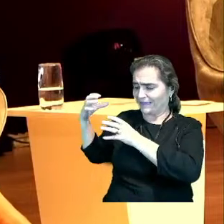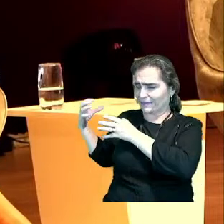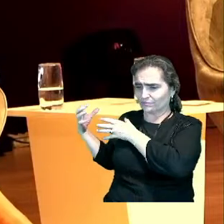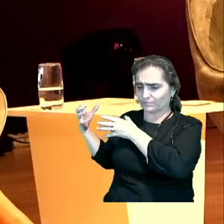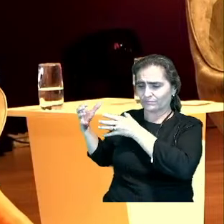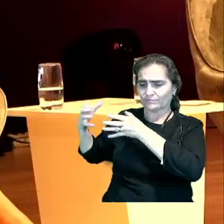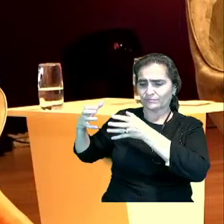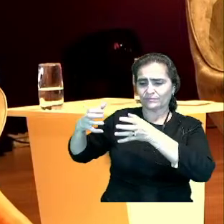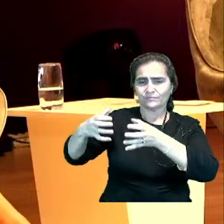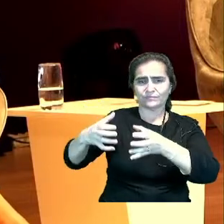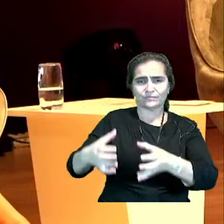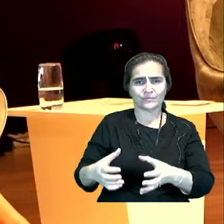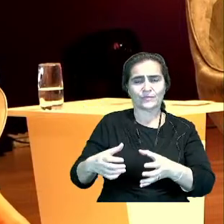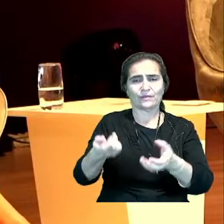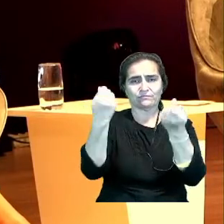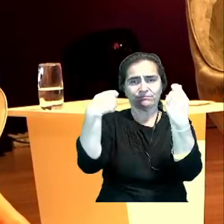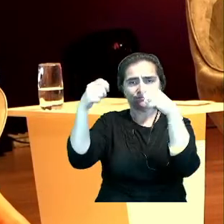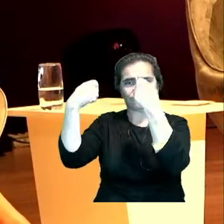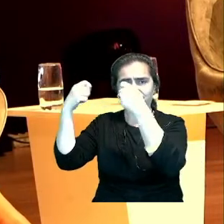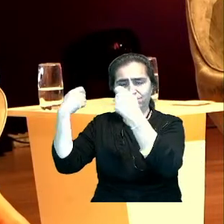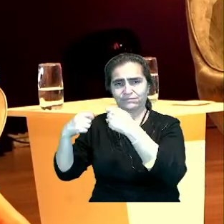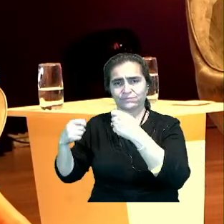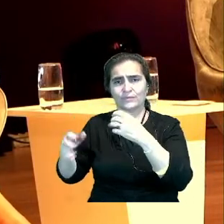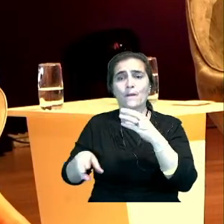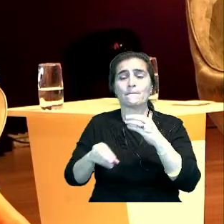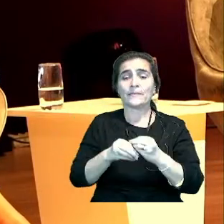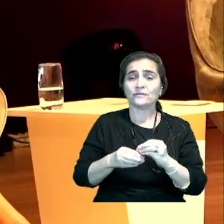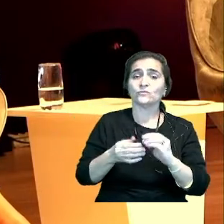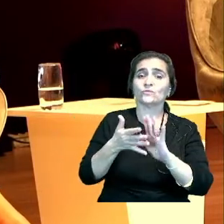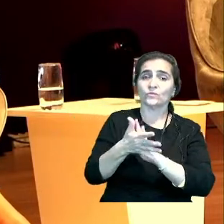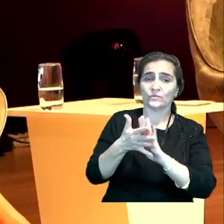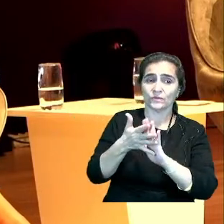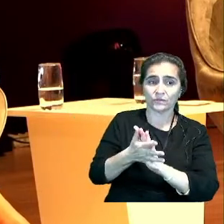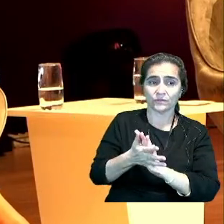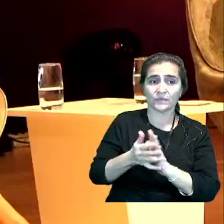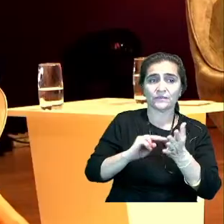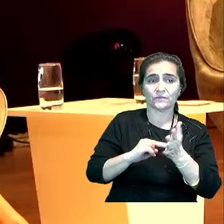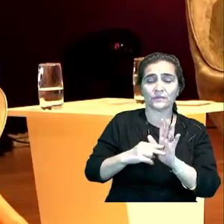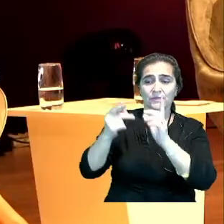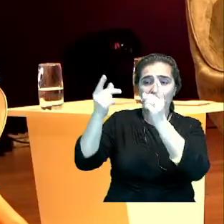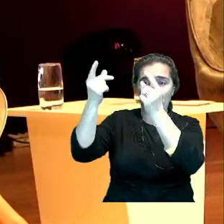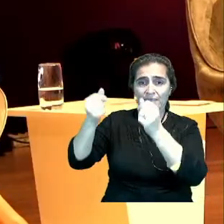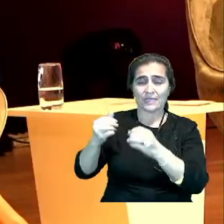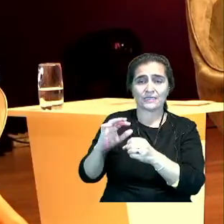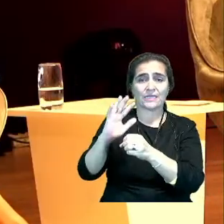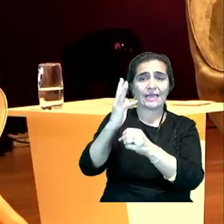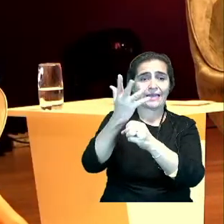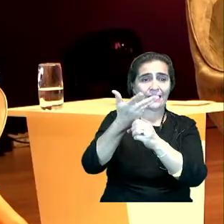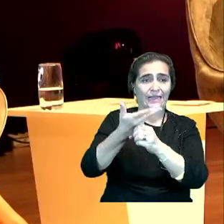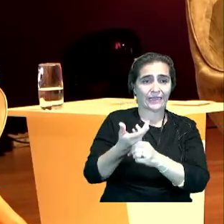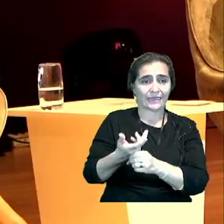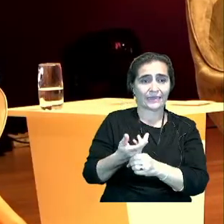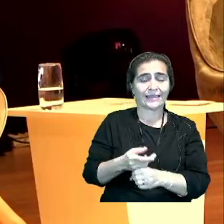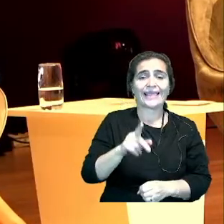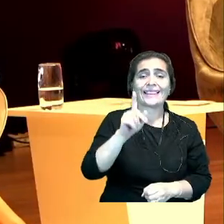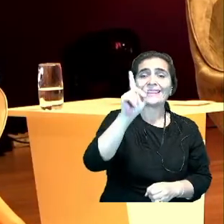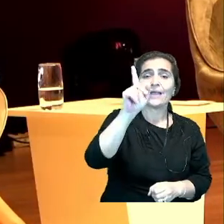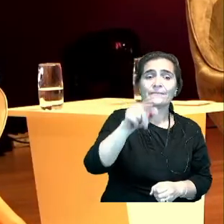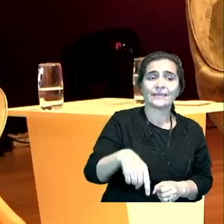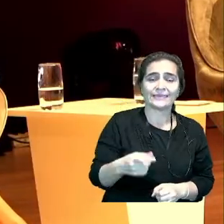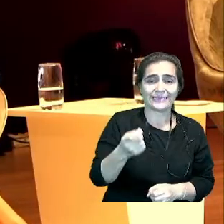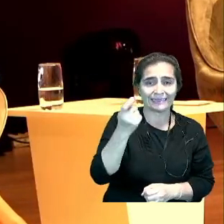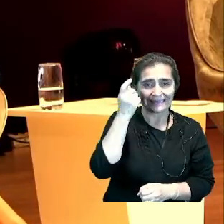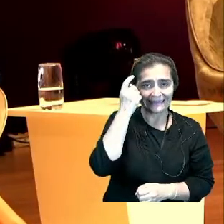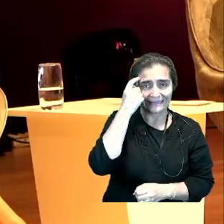cultural elements to promote their own business. And I say once again, it's not just for the creative industries, but